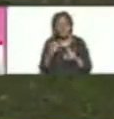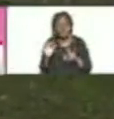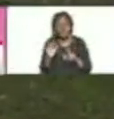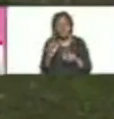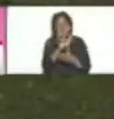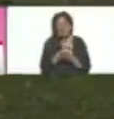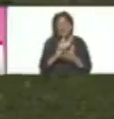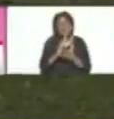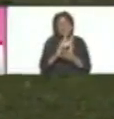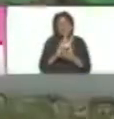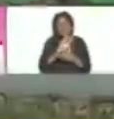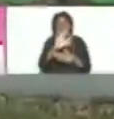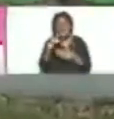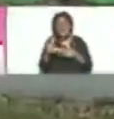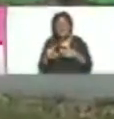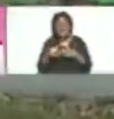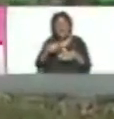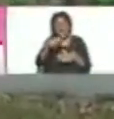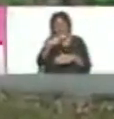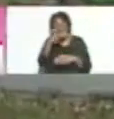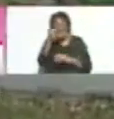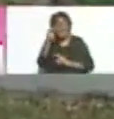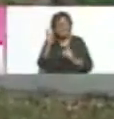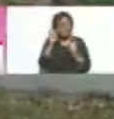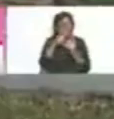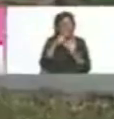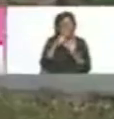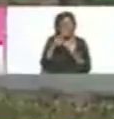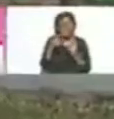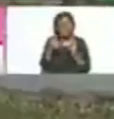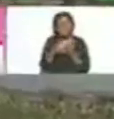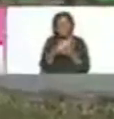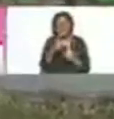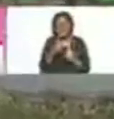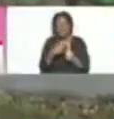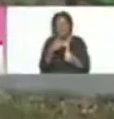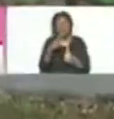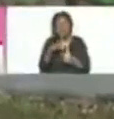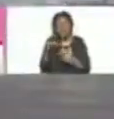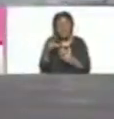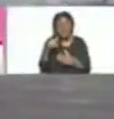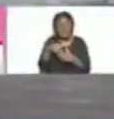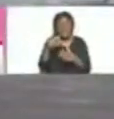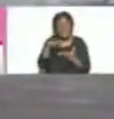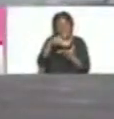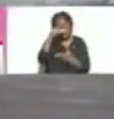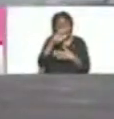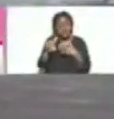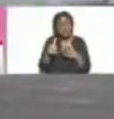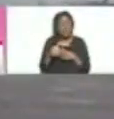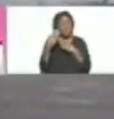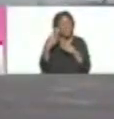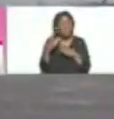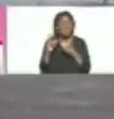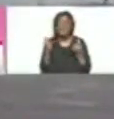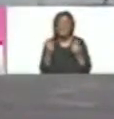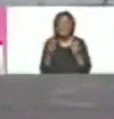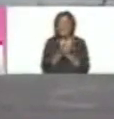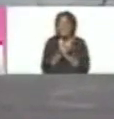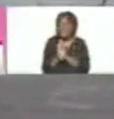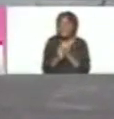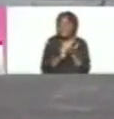overall objective, Hodder says it's to be the first choice in learning for all Bahamians. We're also going to be doing a skills program in